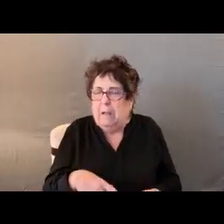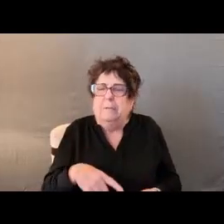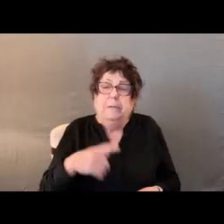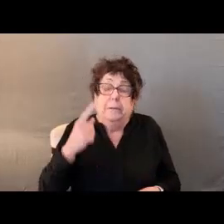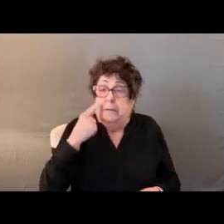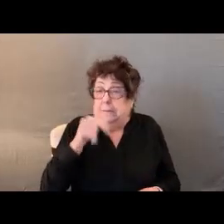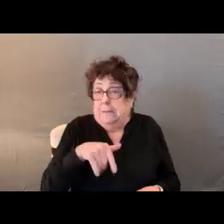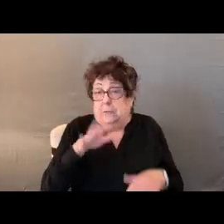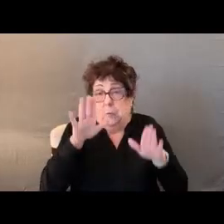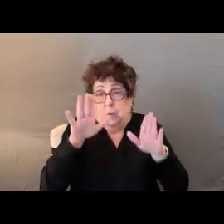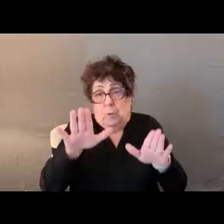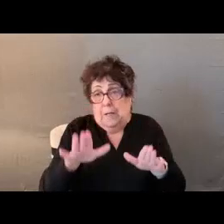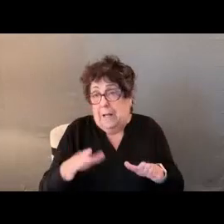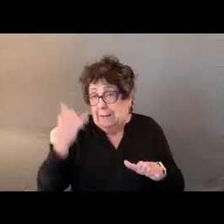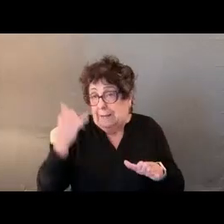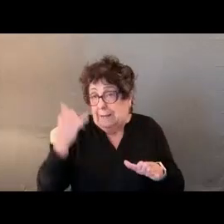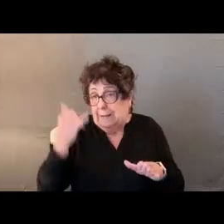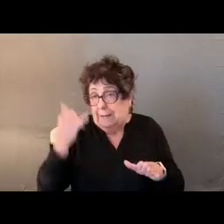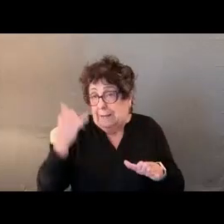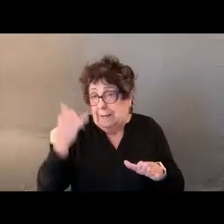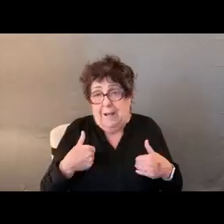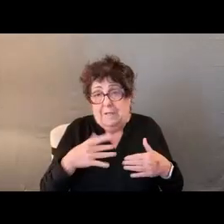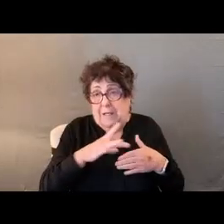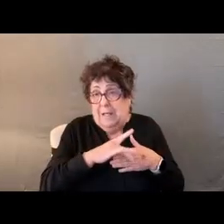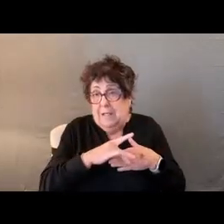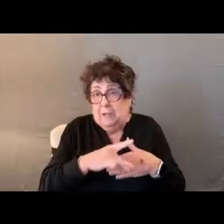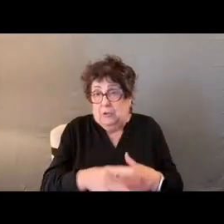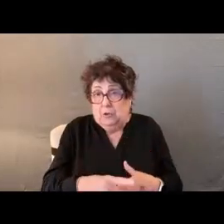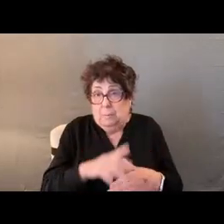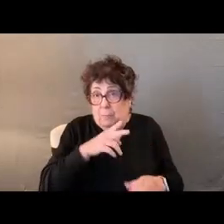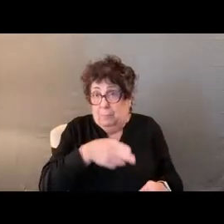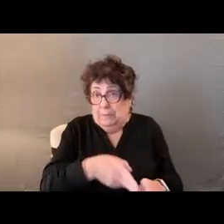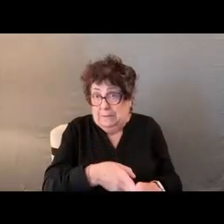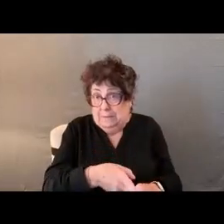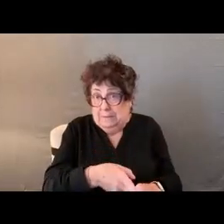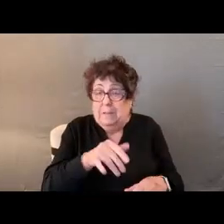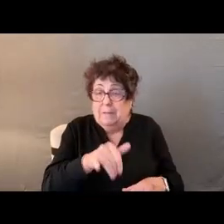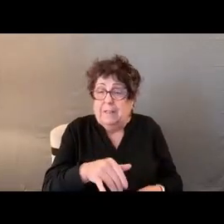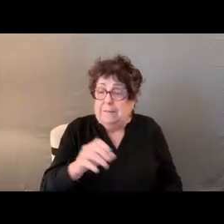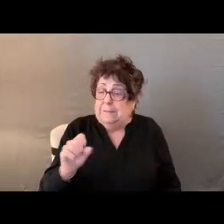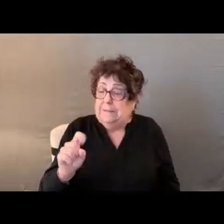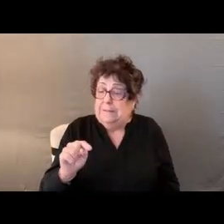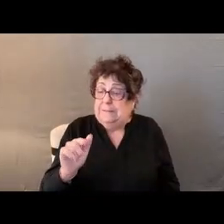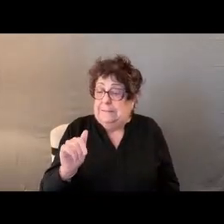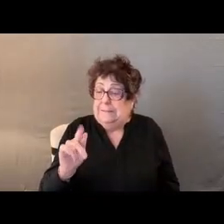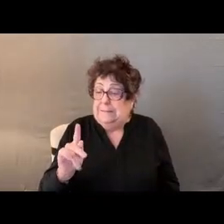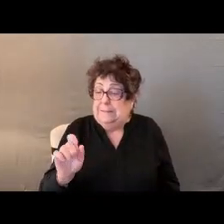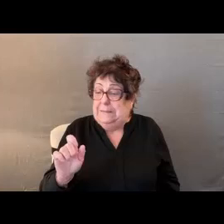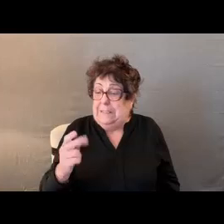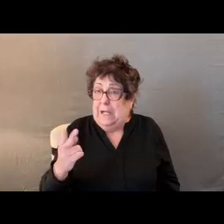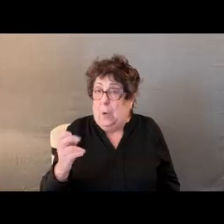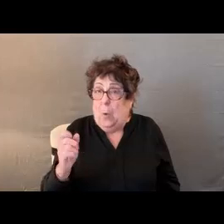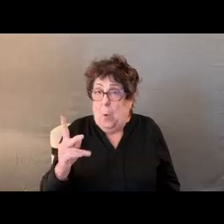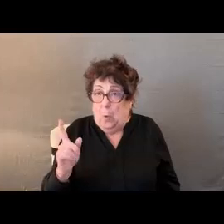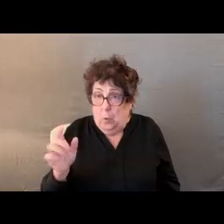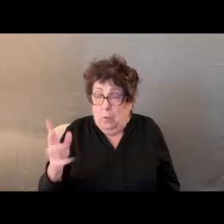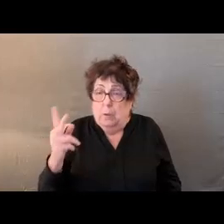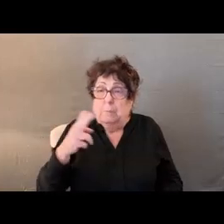the fact of having leadership also participate in that stakeholder feedback so that they can be more committed.